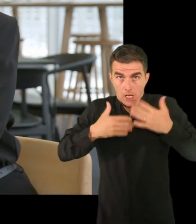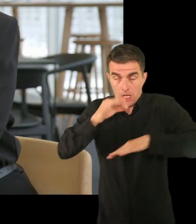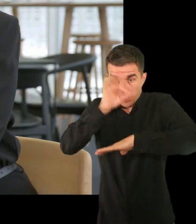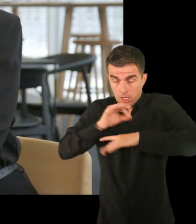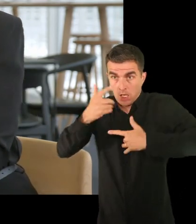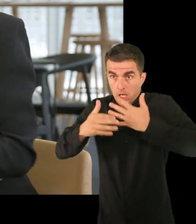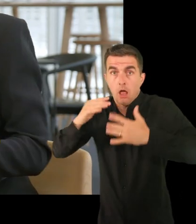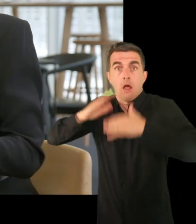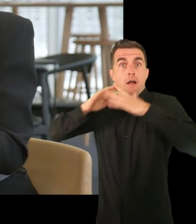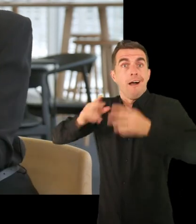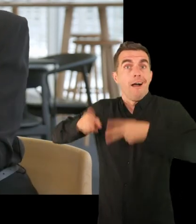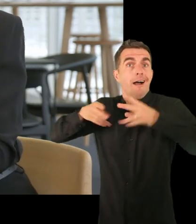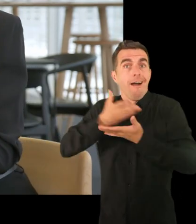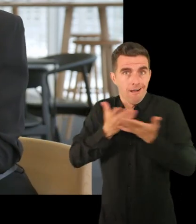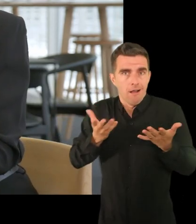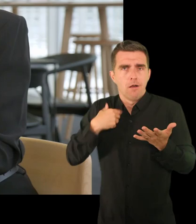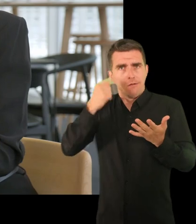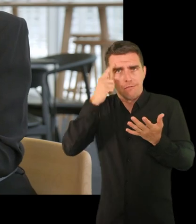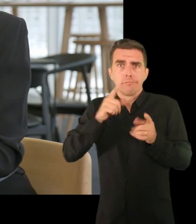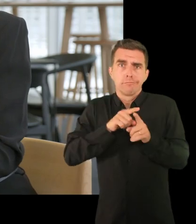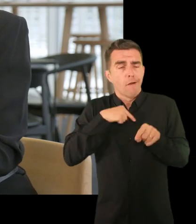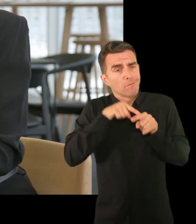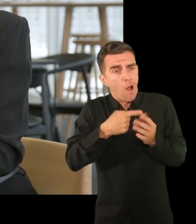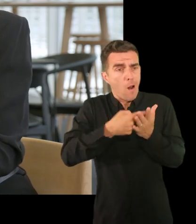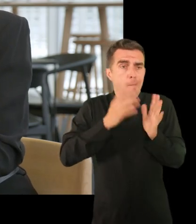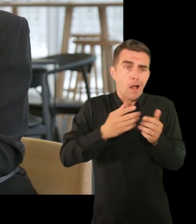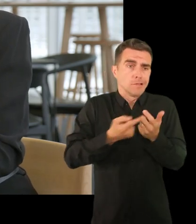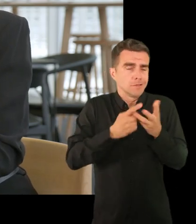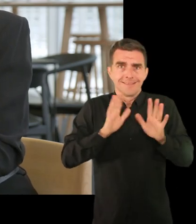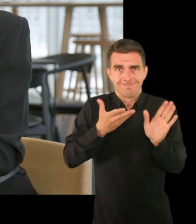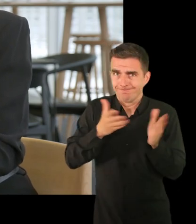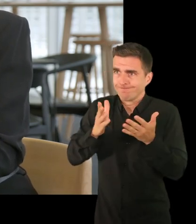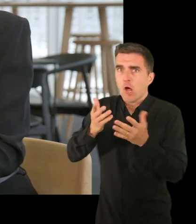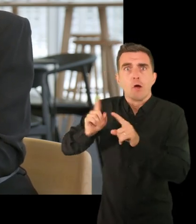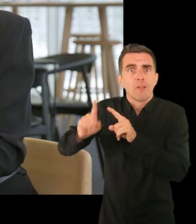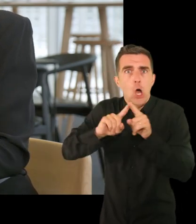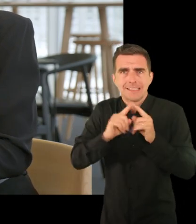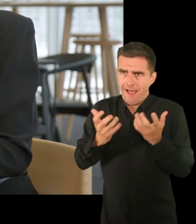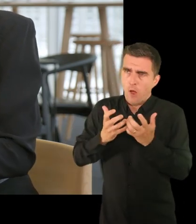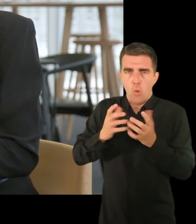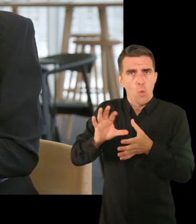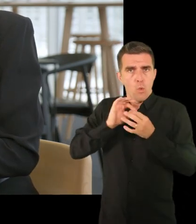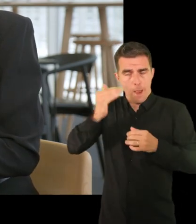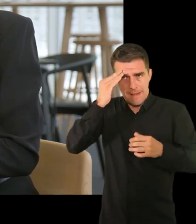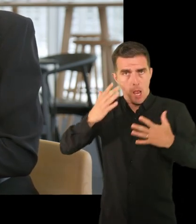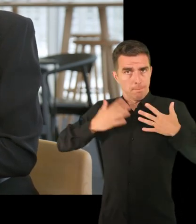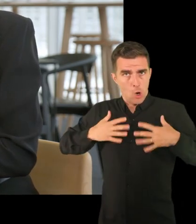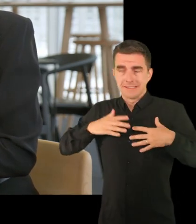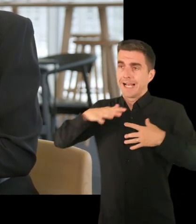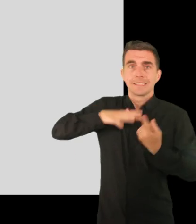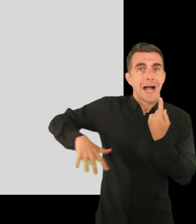completion. Thinking beyond technical code compliance and embracing diversity in mind, body, and